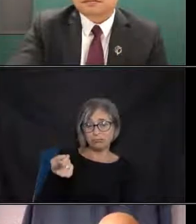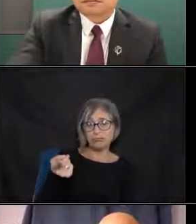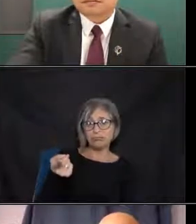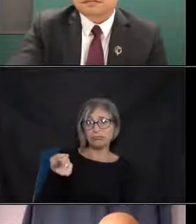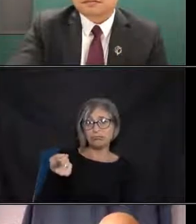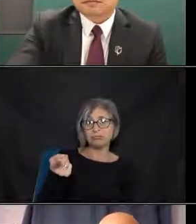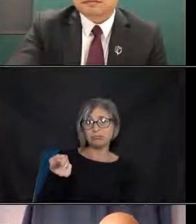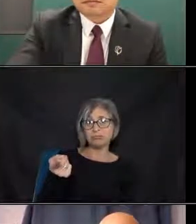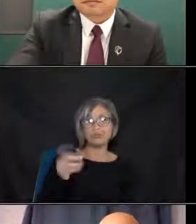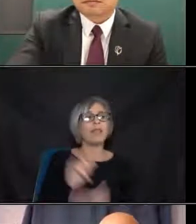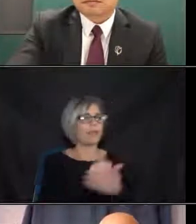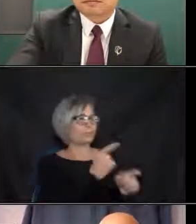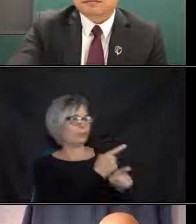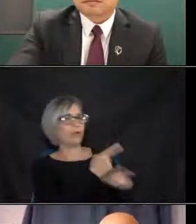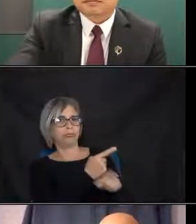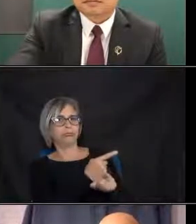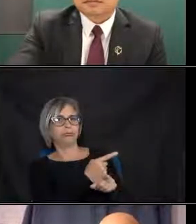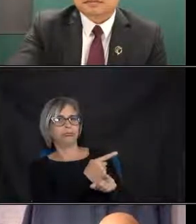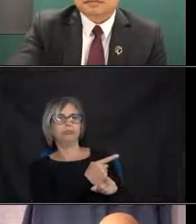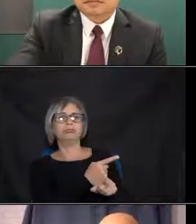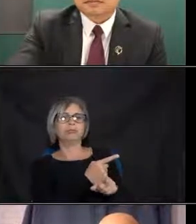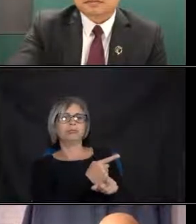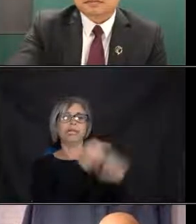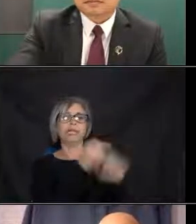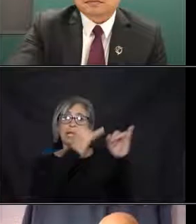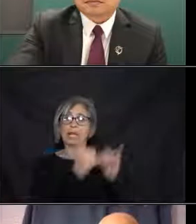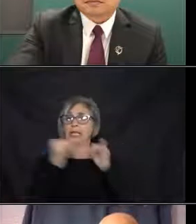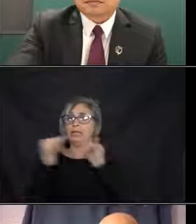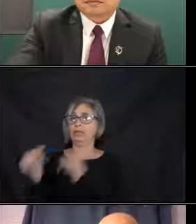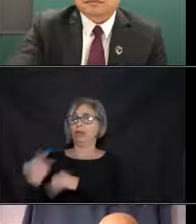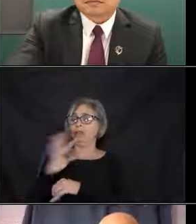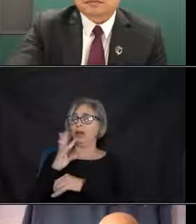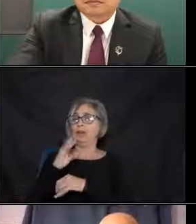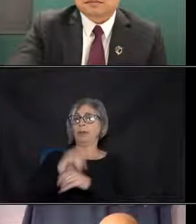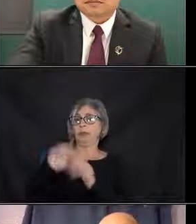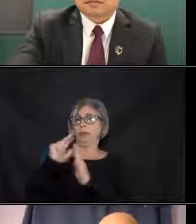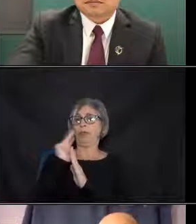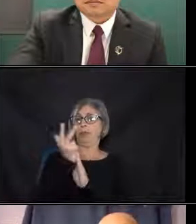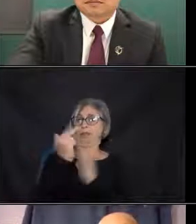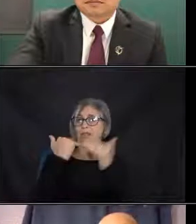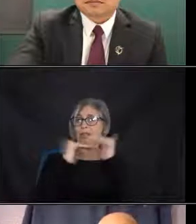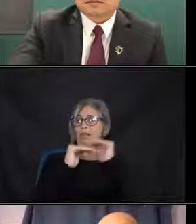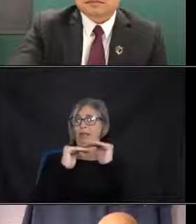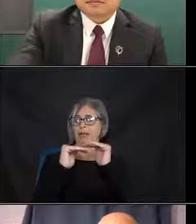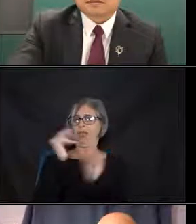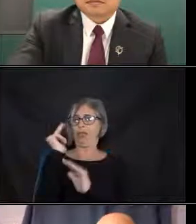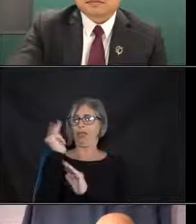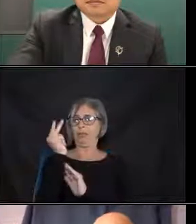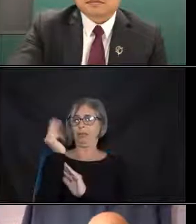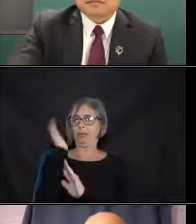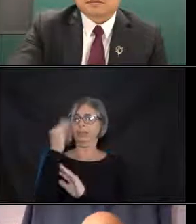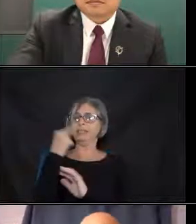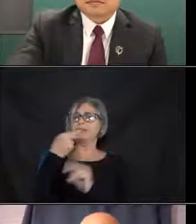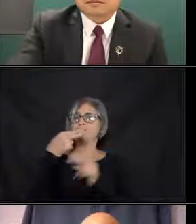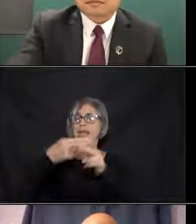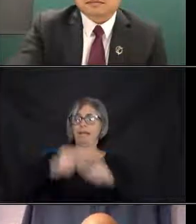That is correct. All right. And so individual speakers will be limited to 3-minute presentations. Please state your name and